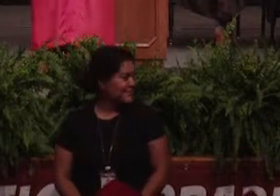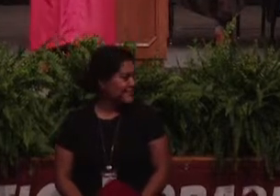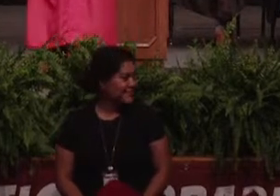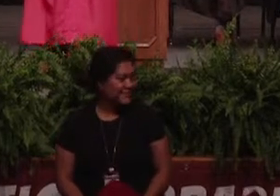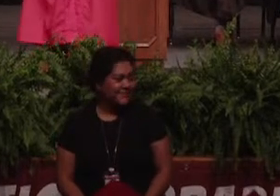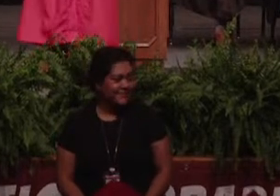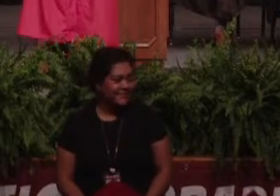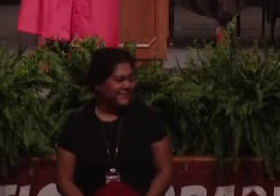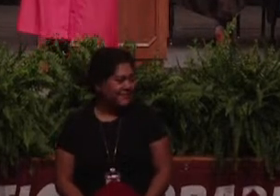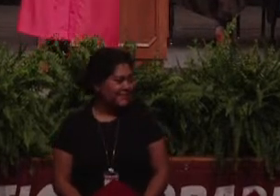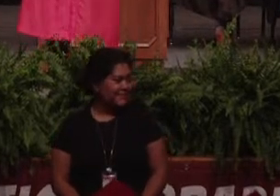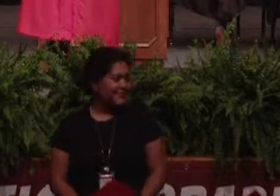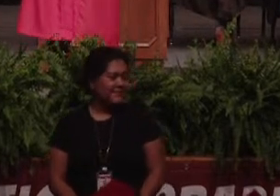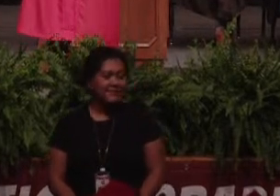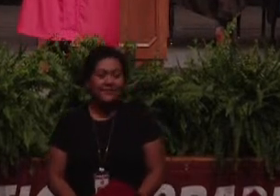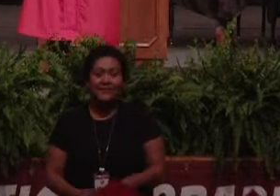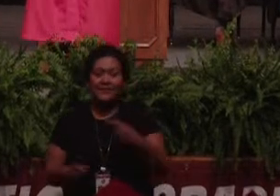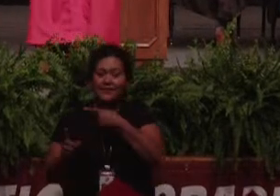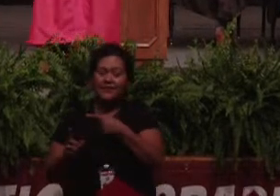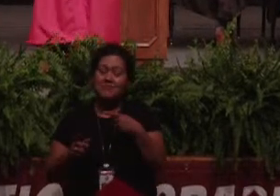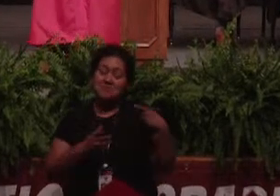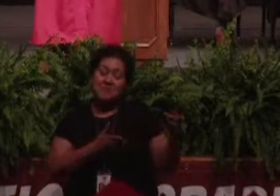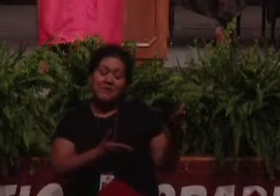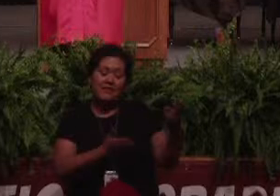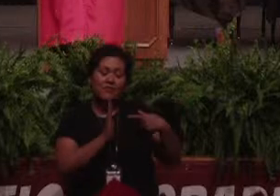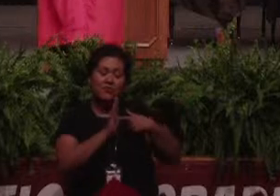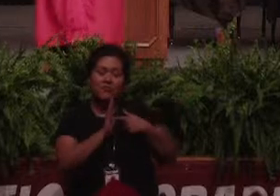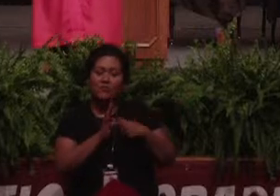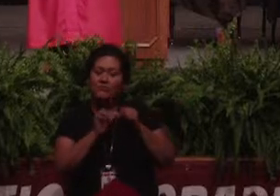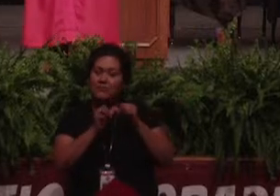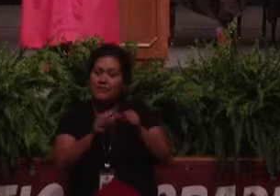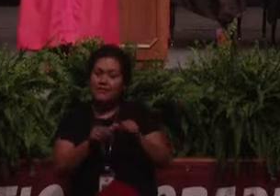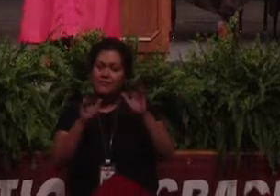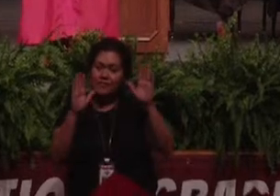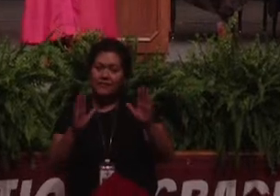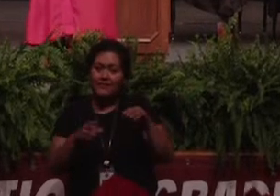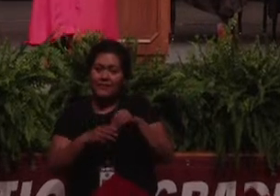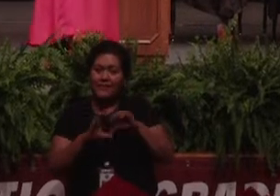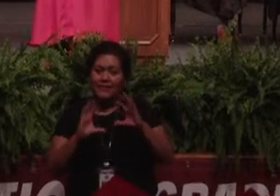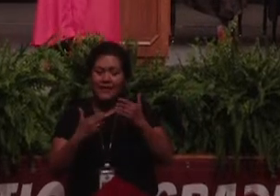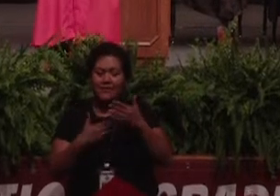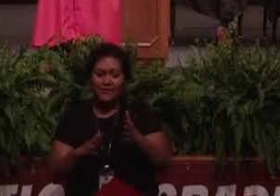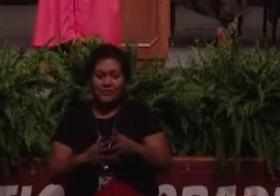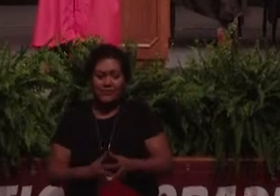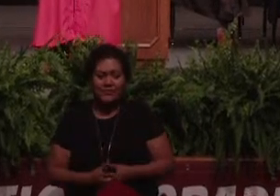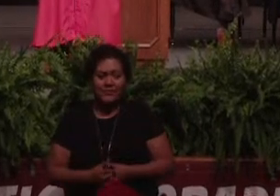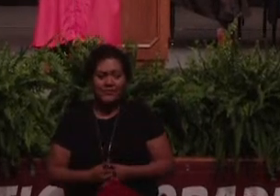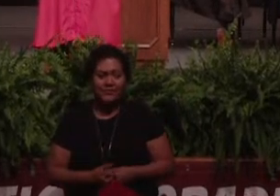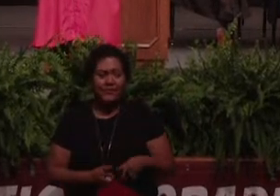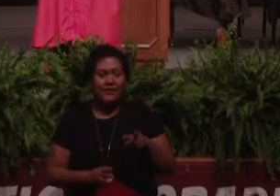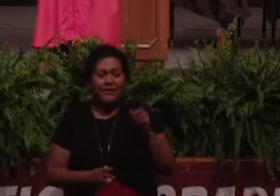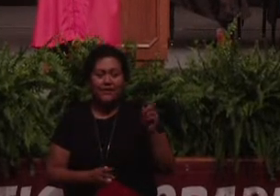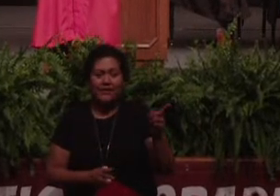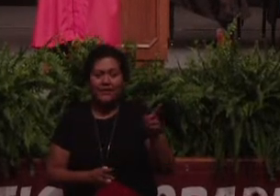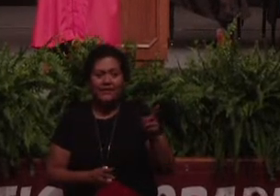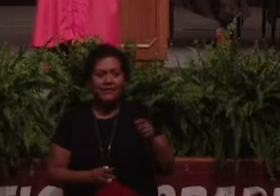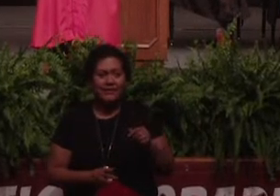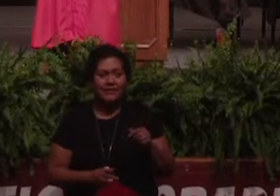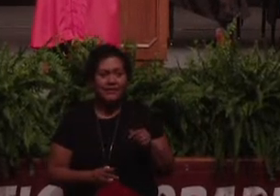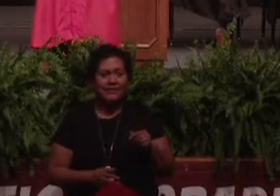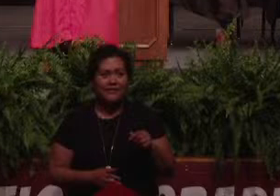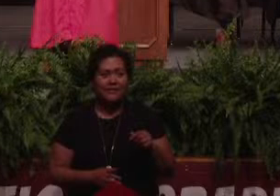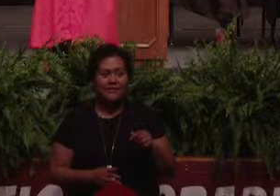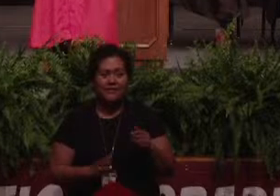Enrique is a student that has demonstrated consistent excellence in the classroom. He is intelligent and